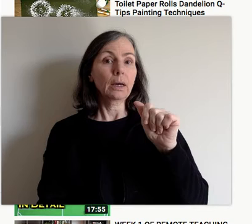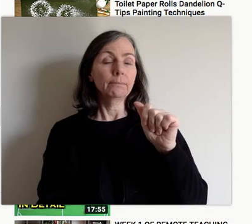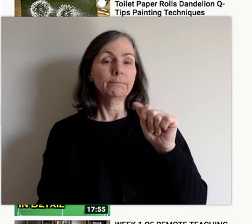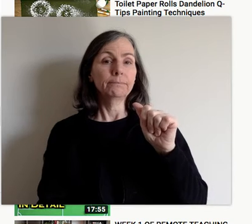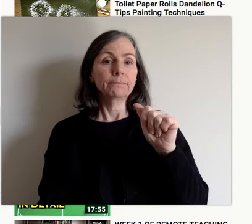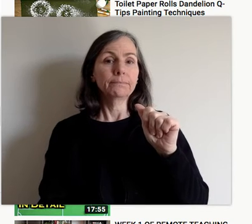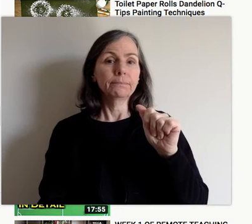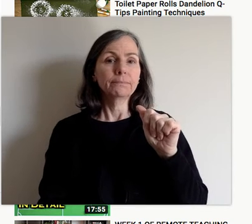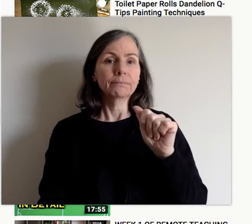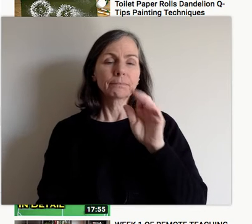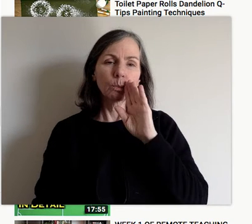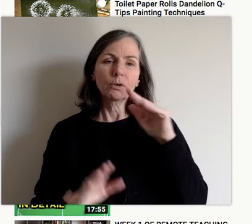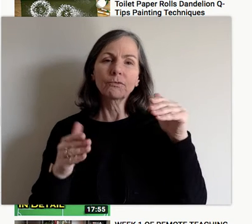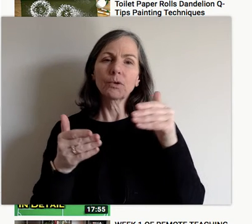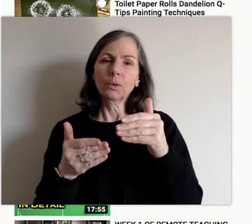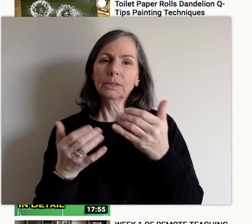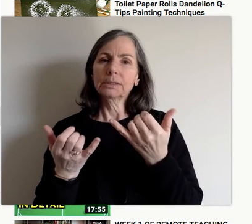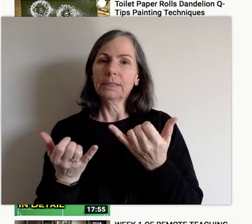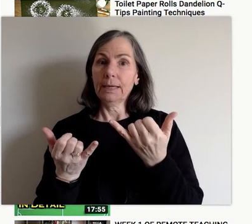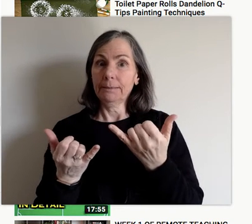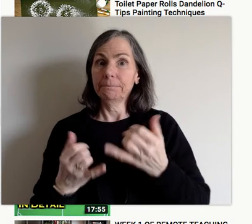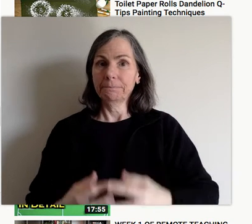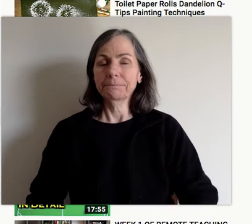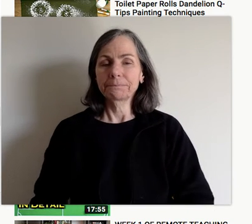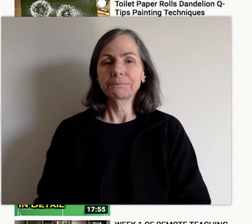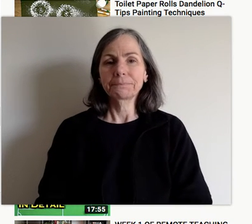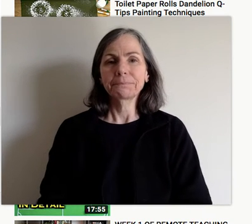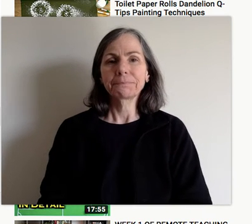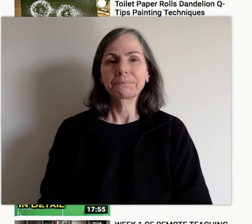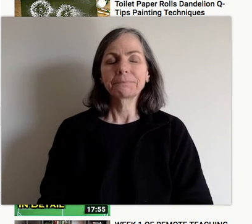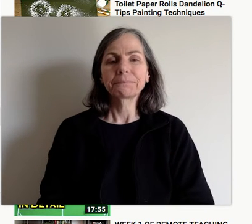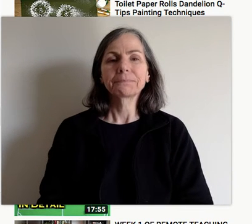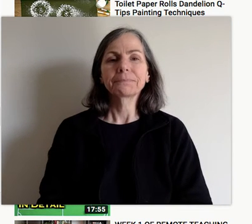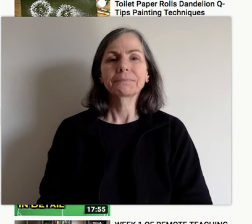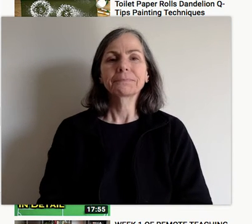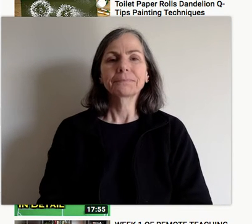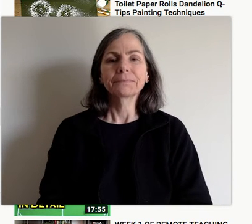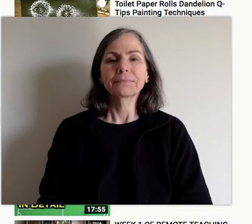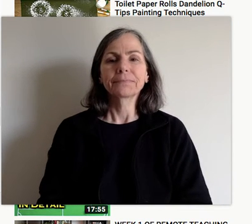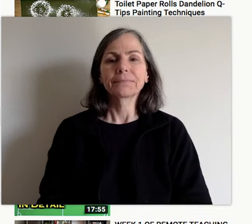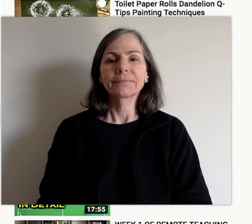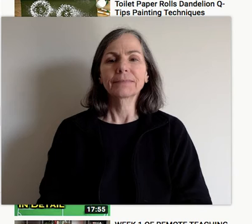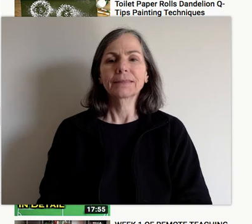that we are going to be referring to in this video.